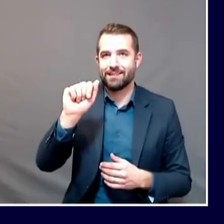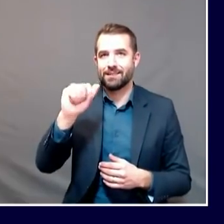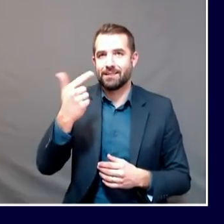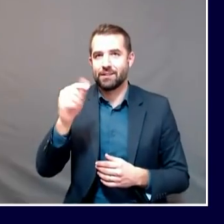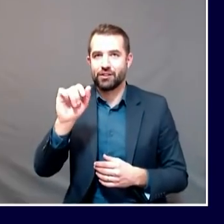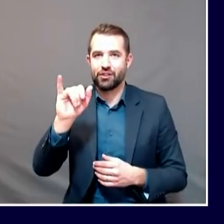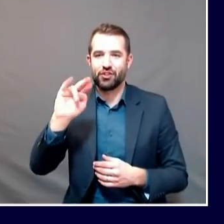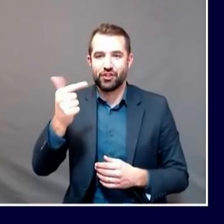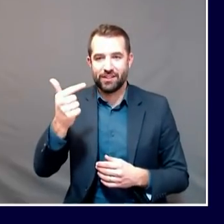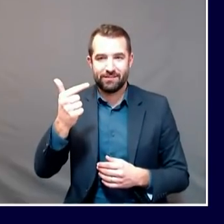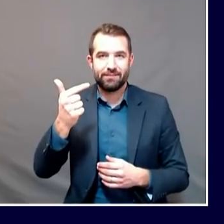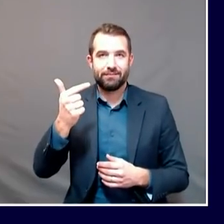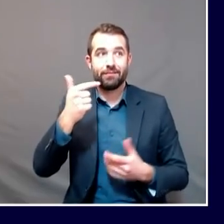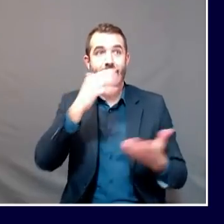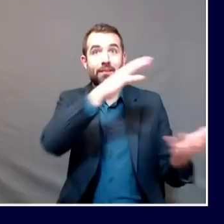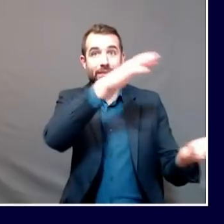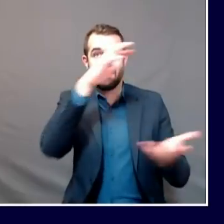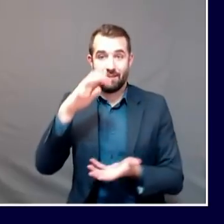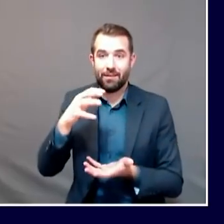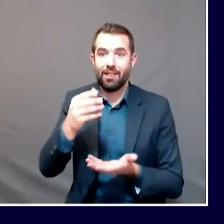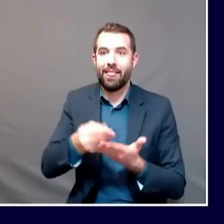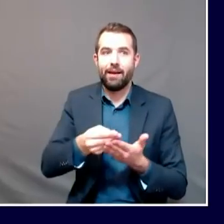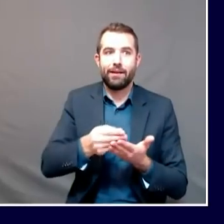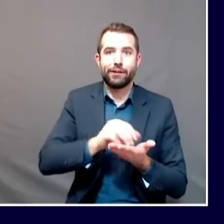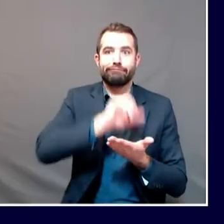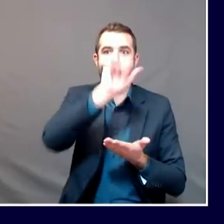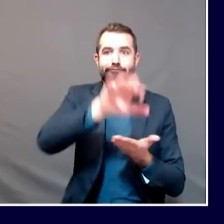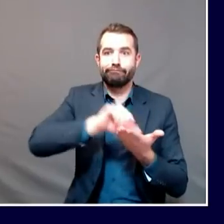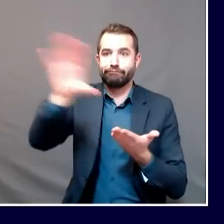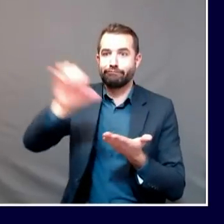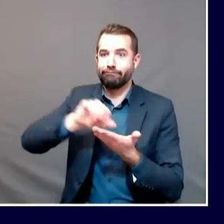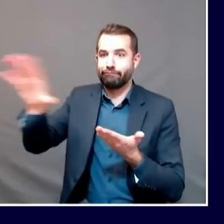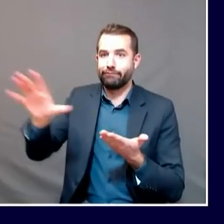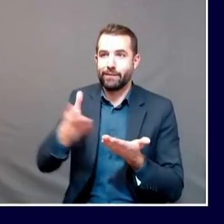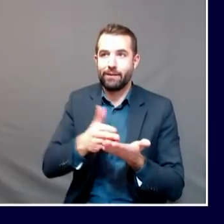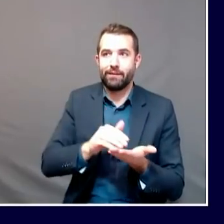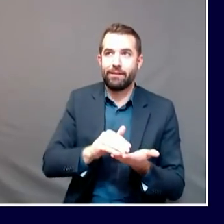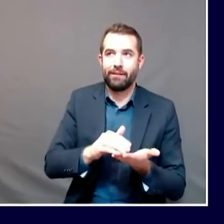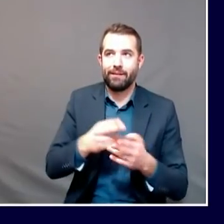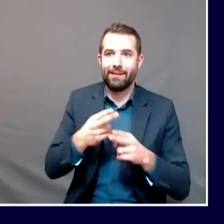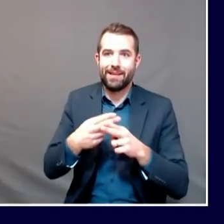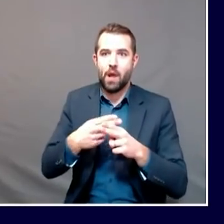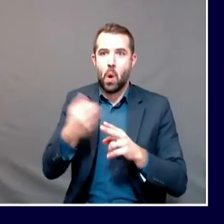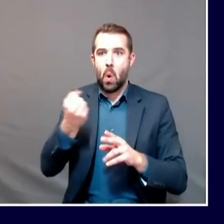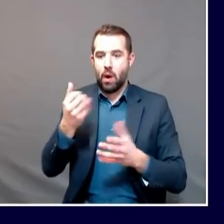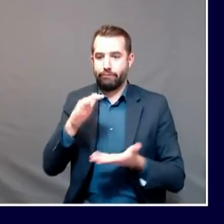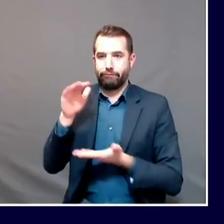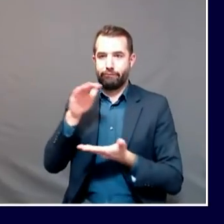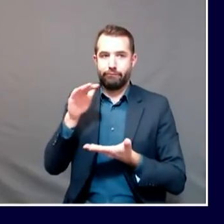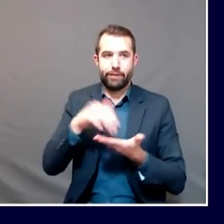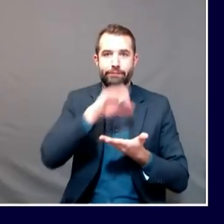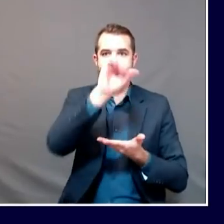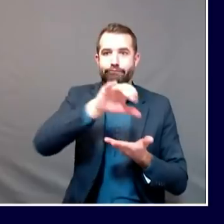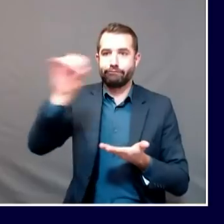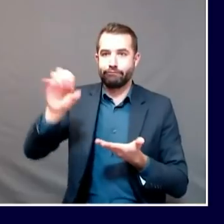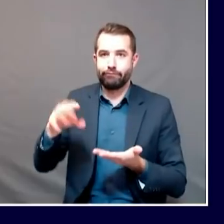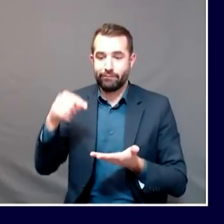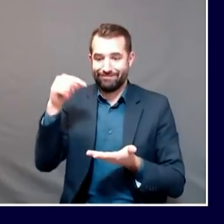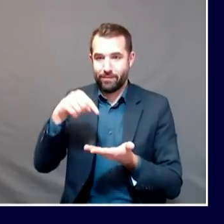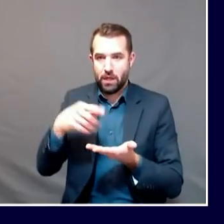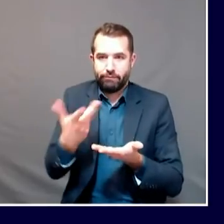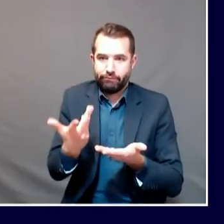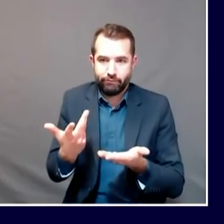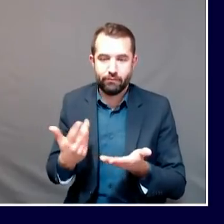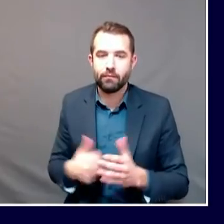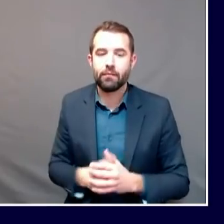just be divvied up within the day or two preceding that administration event. We are notified because we have a line